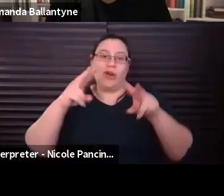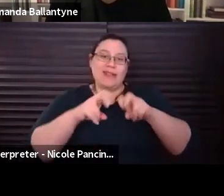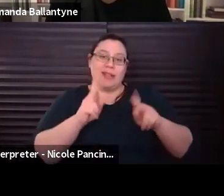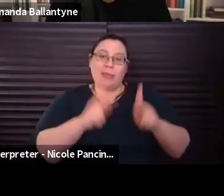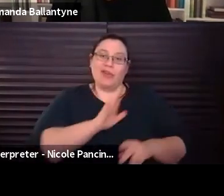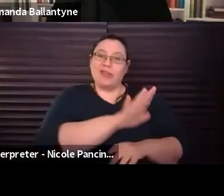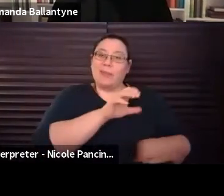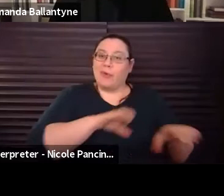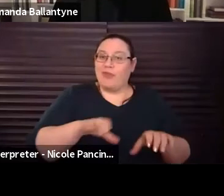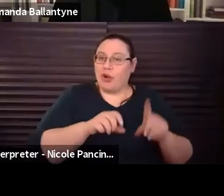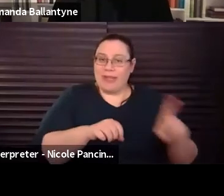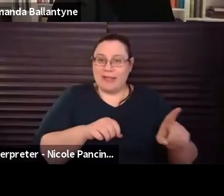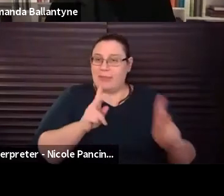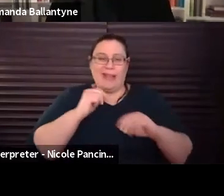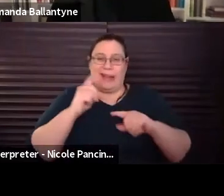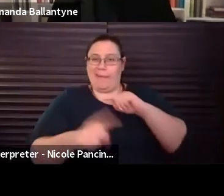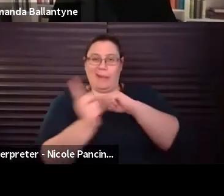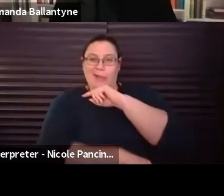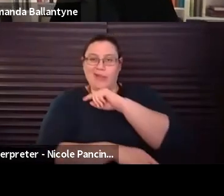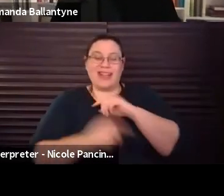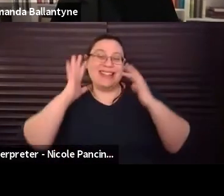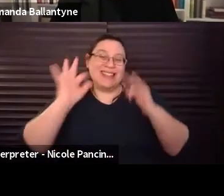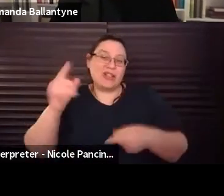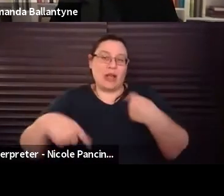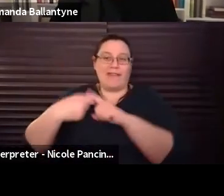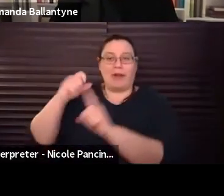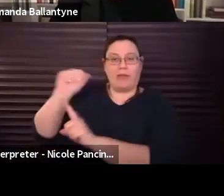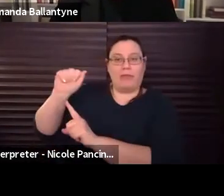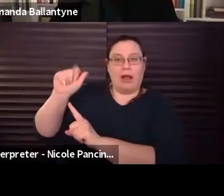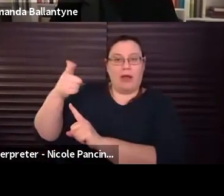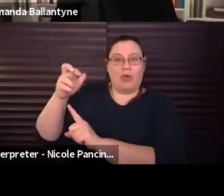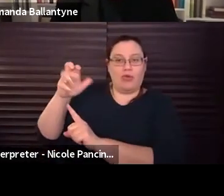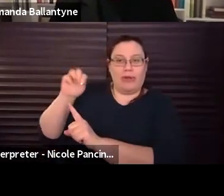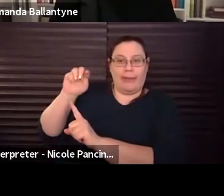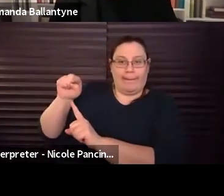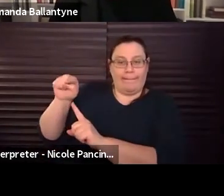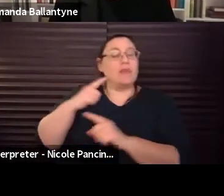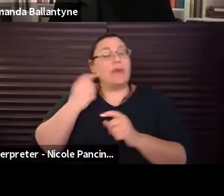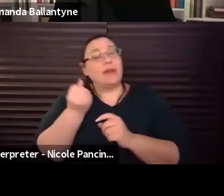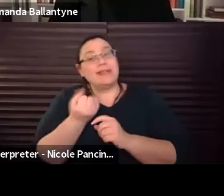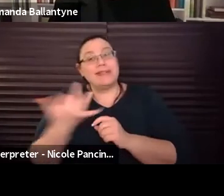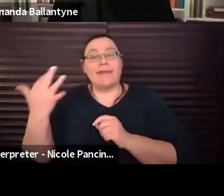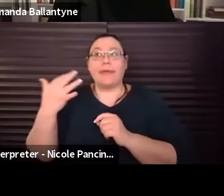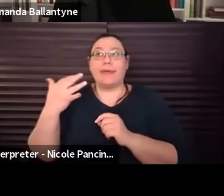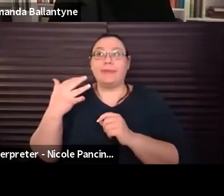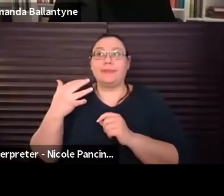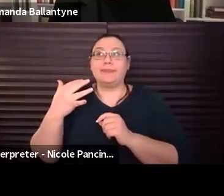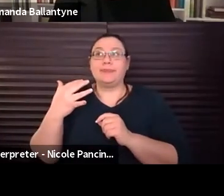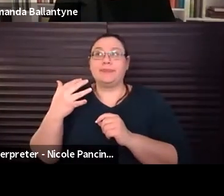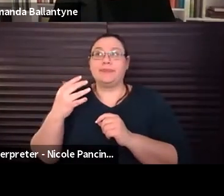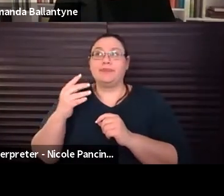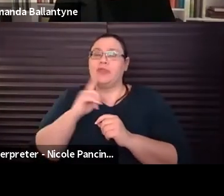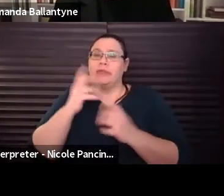that people cannot be penalized based on a decision that the algorithm made. So there are a number of really incredible